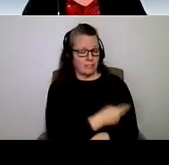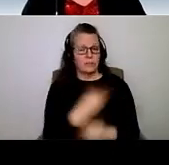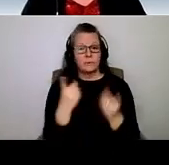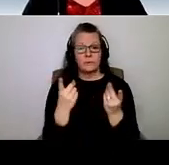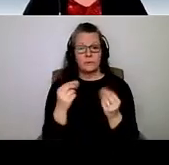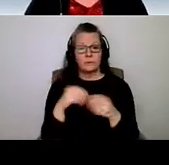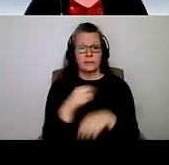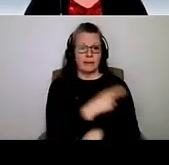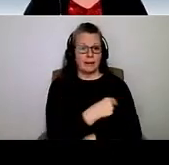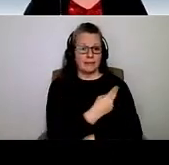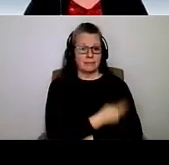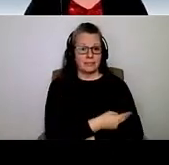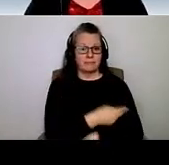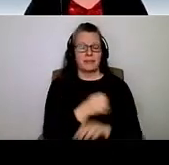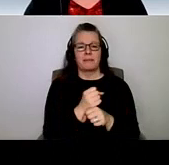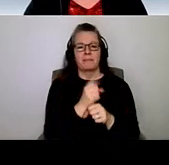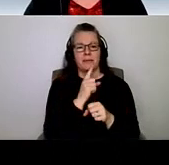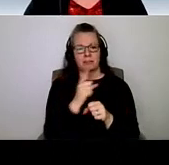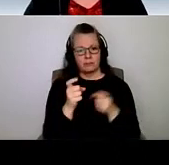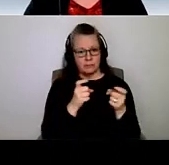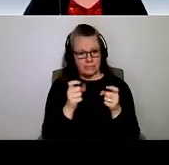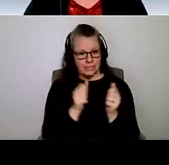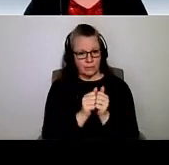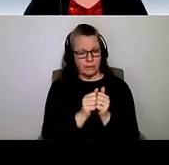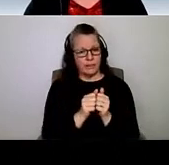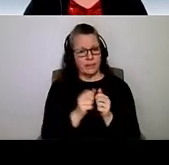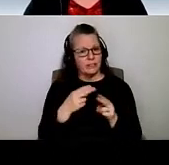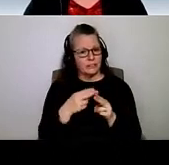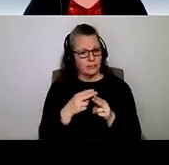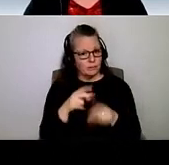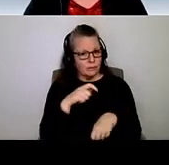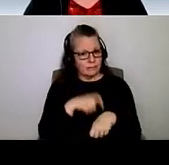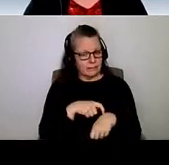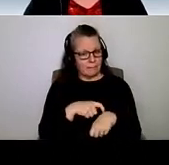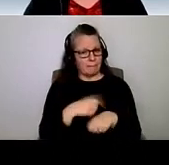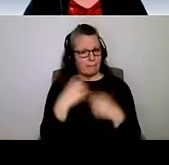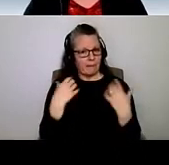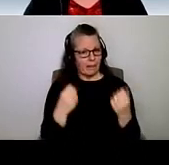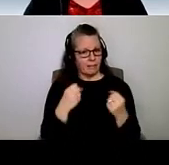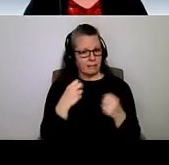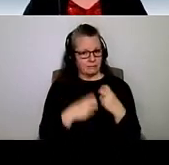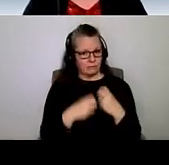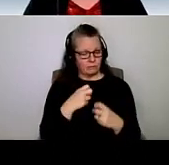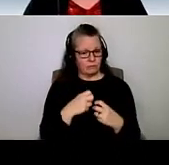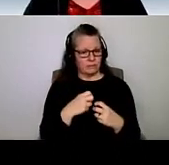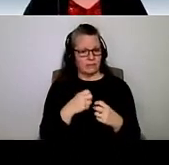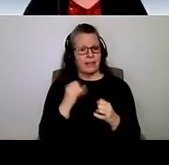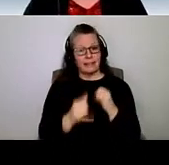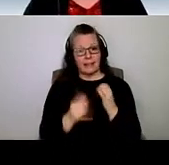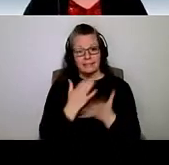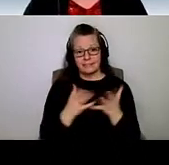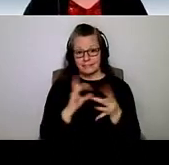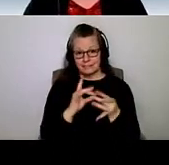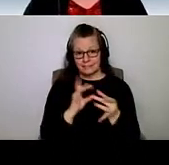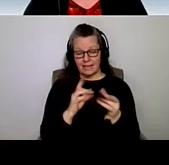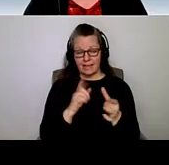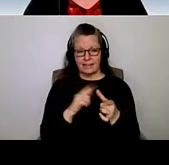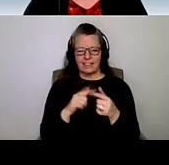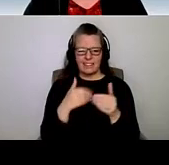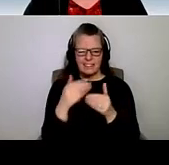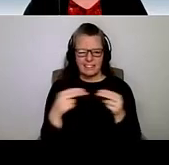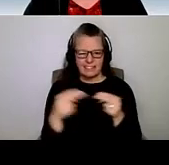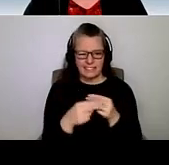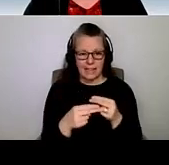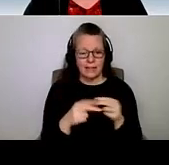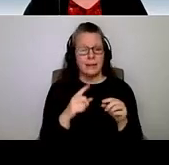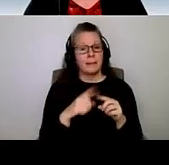hospital is make sure that we're dealing with acute needs. The last thing I'll say, and then I think we'll go to the next slide, is that, you